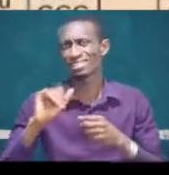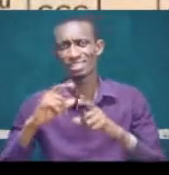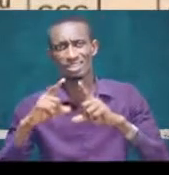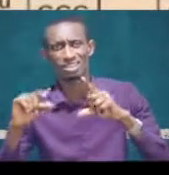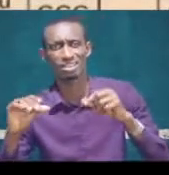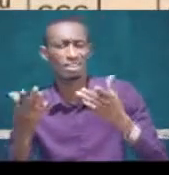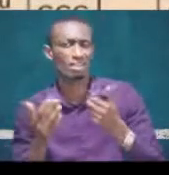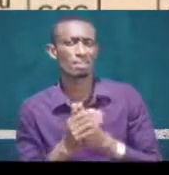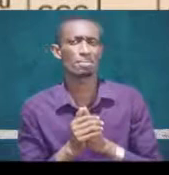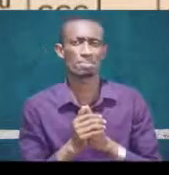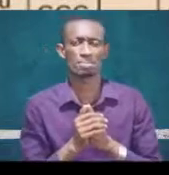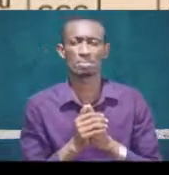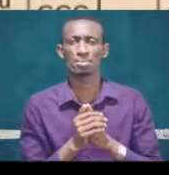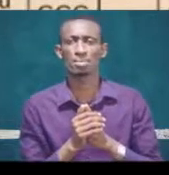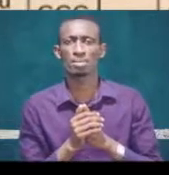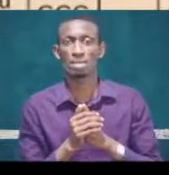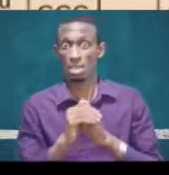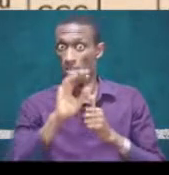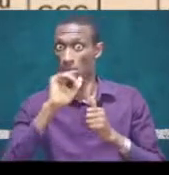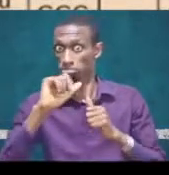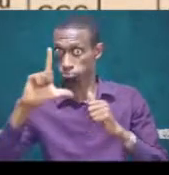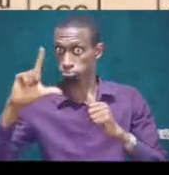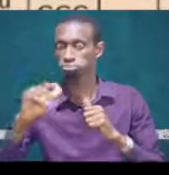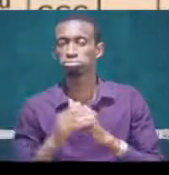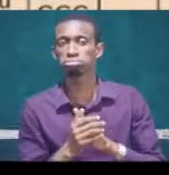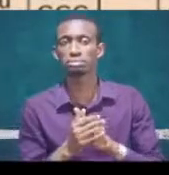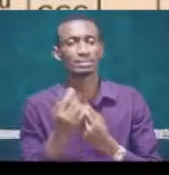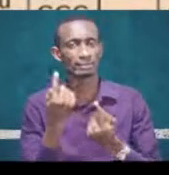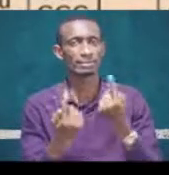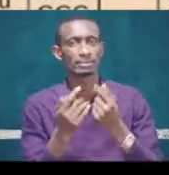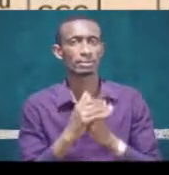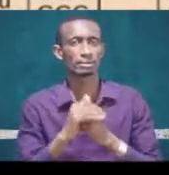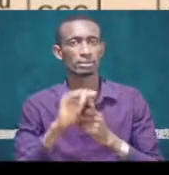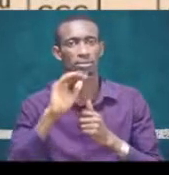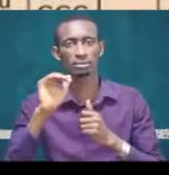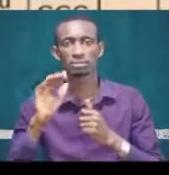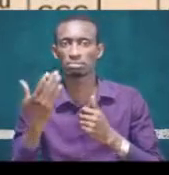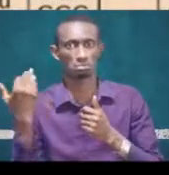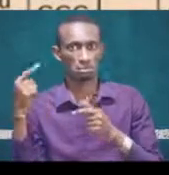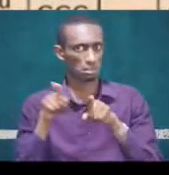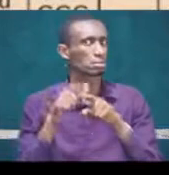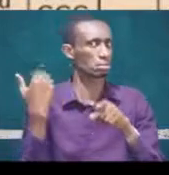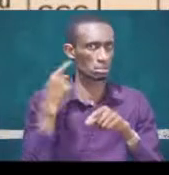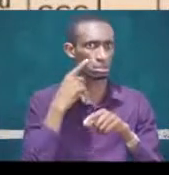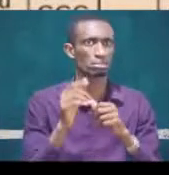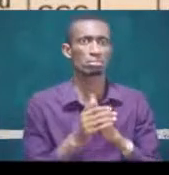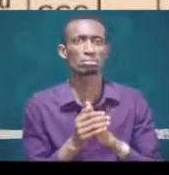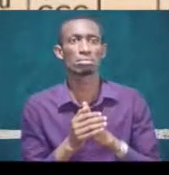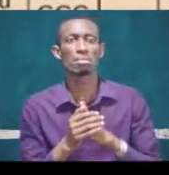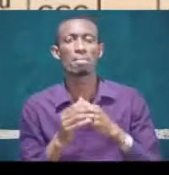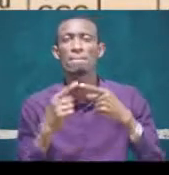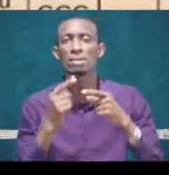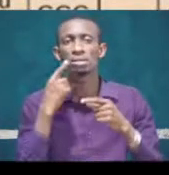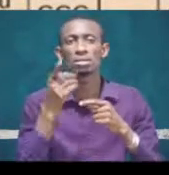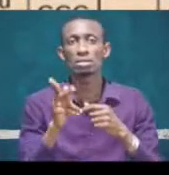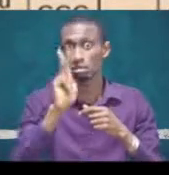3-letter statement in terms of capital letters. So some are the bases, as you can see. We have seen this before. But also we have